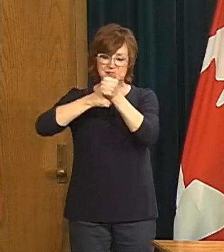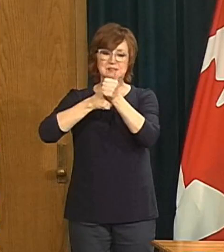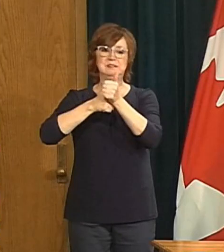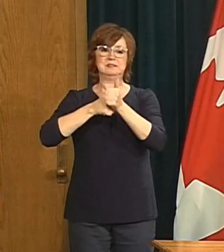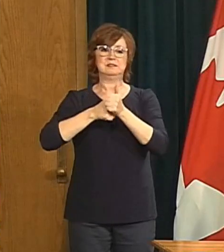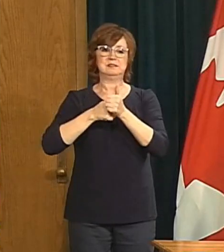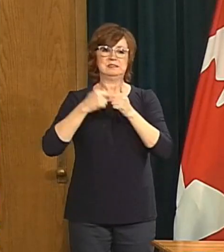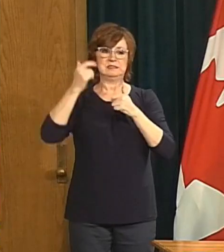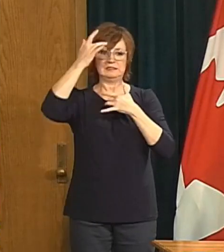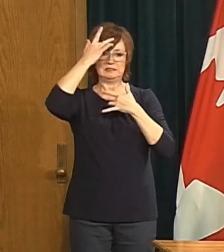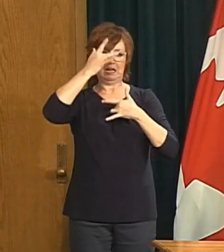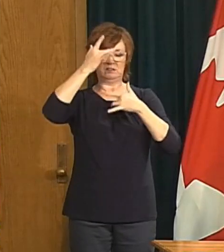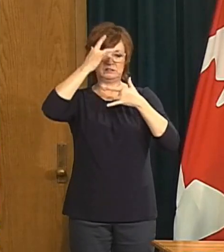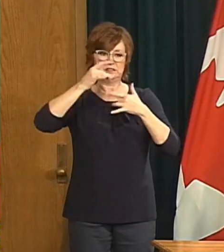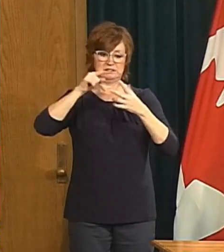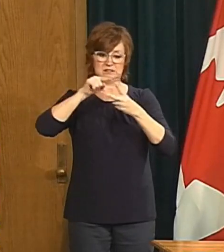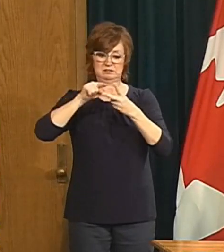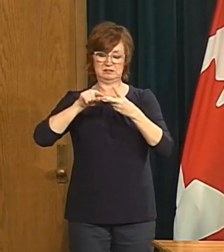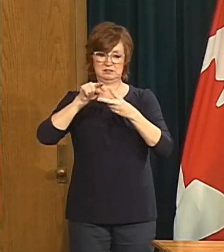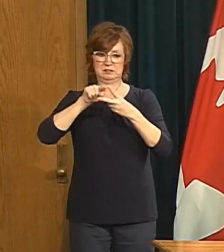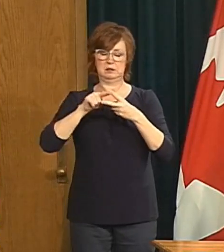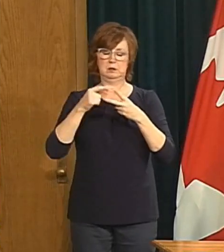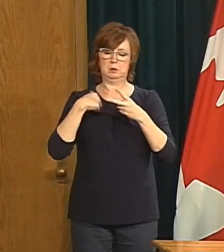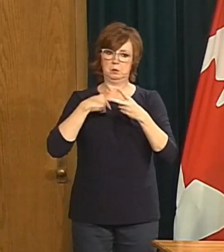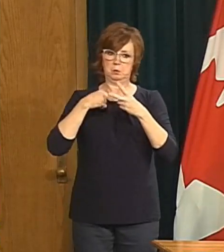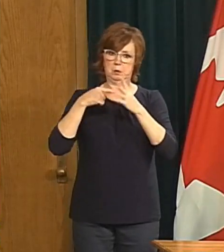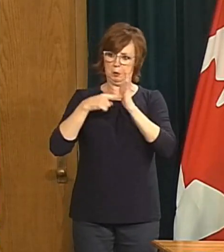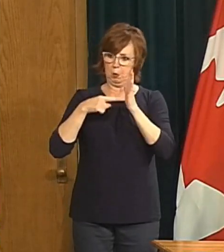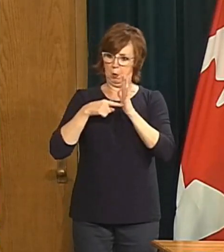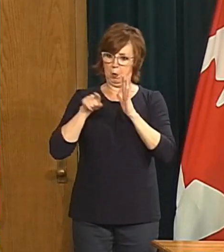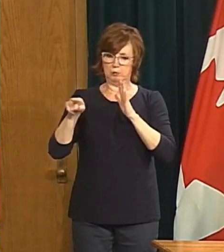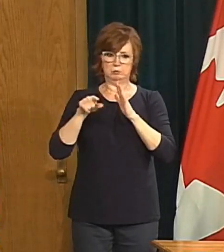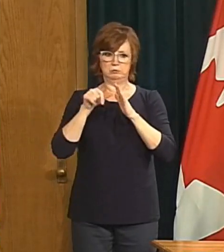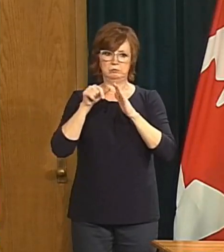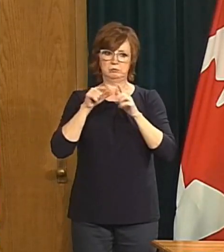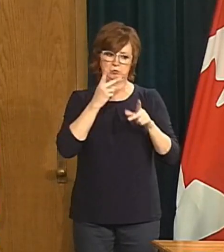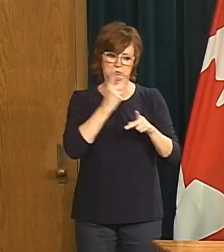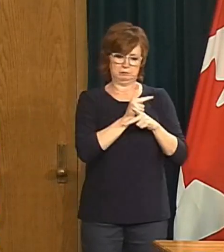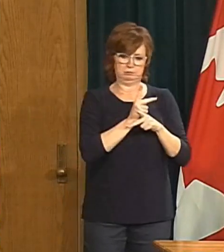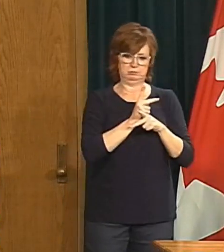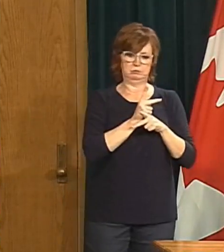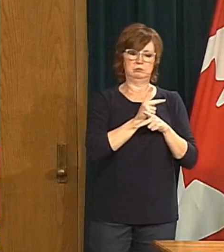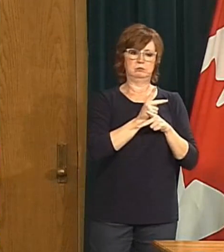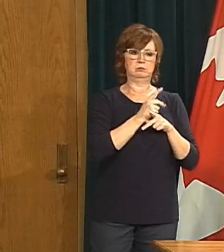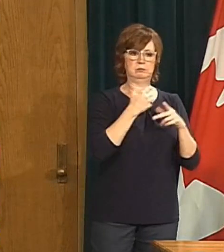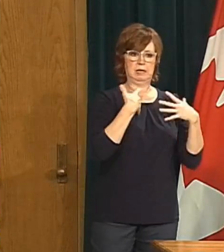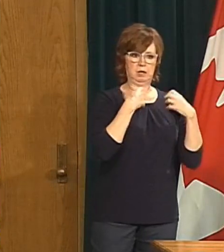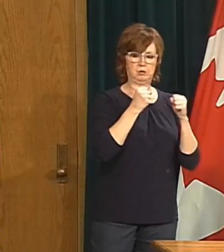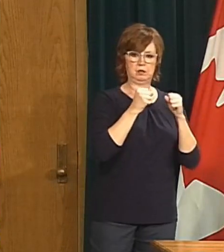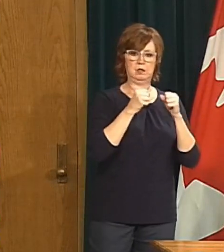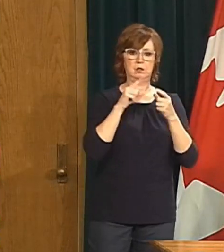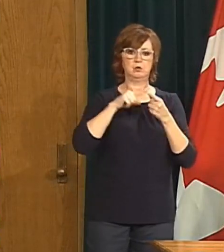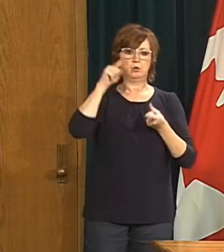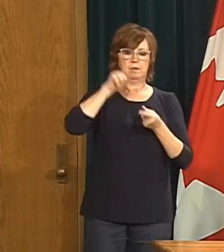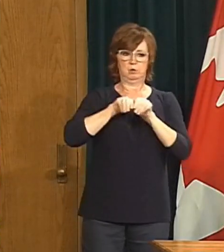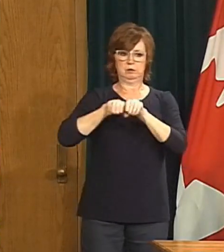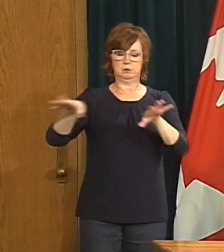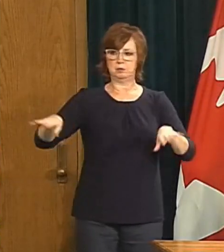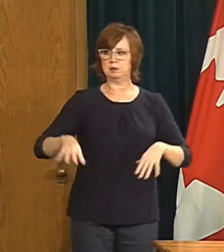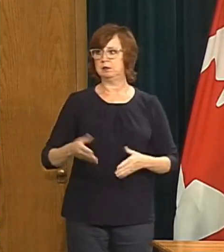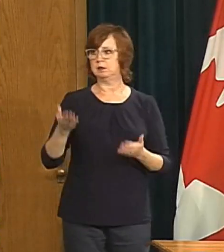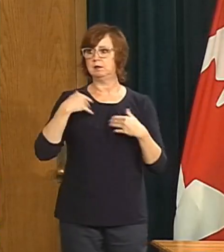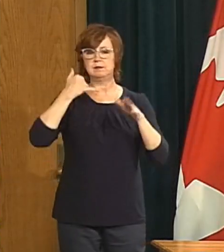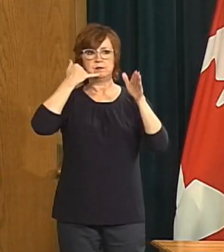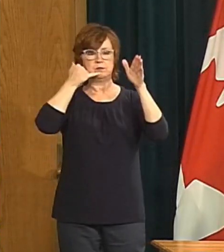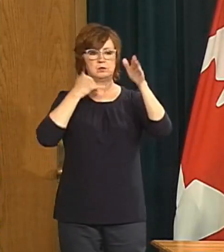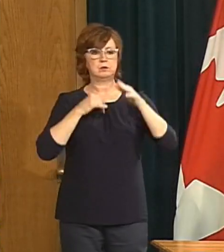disease unwillingly to their generation. We'll take our next question from the phone lines. Operator? We have Phil Tank